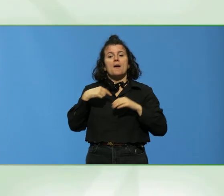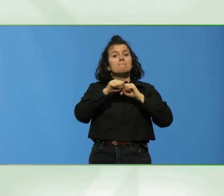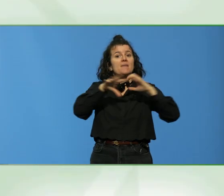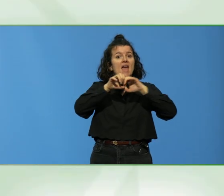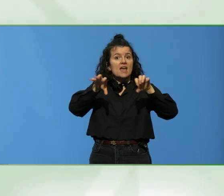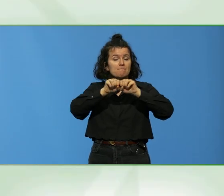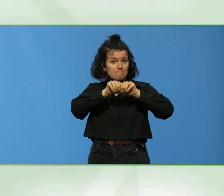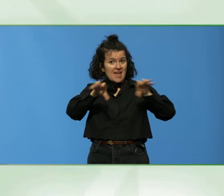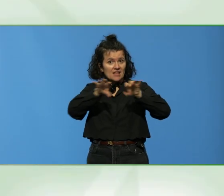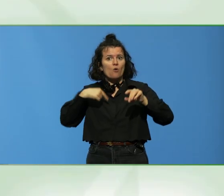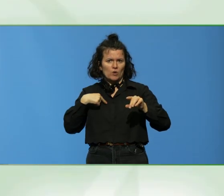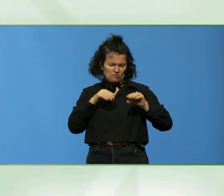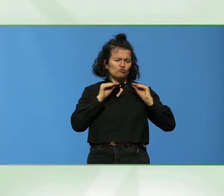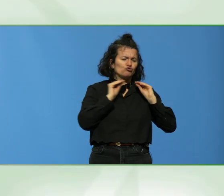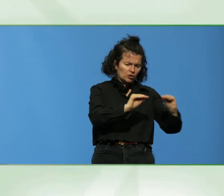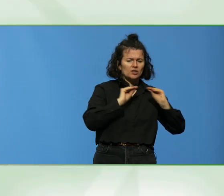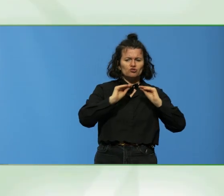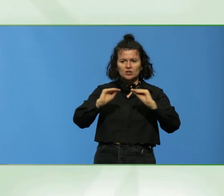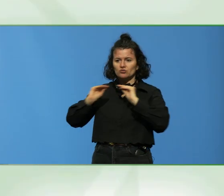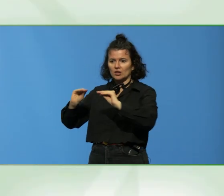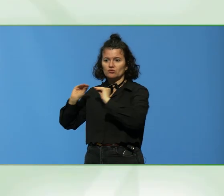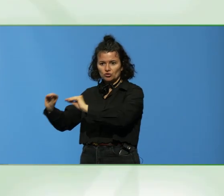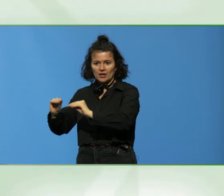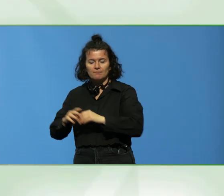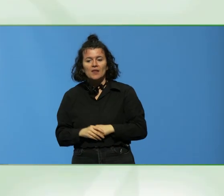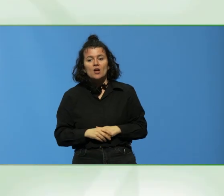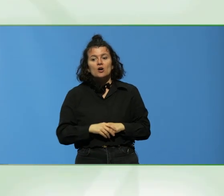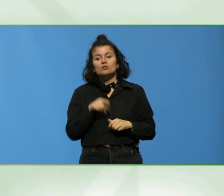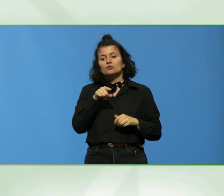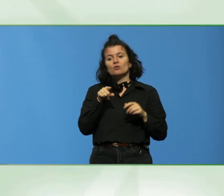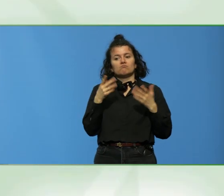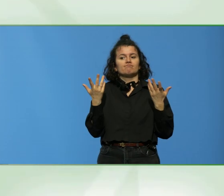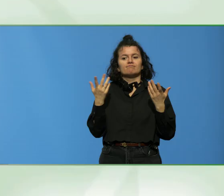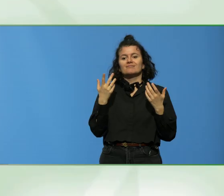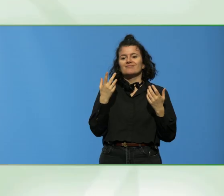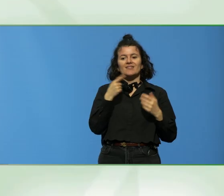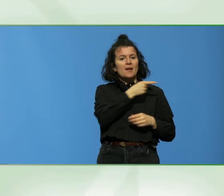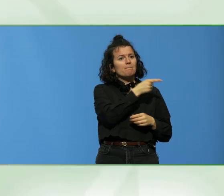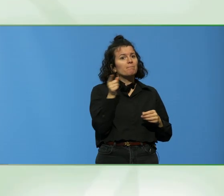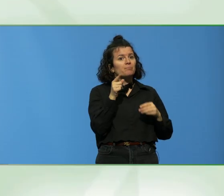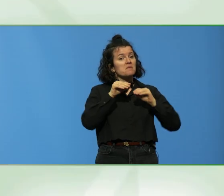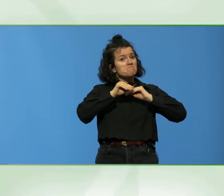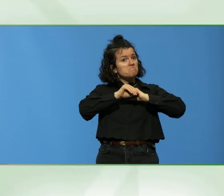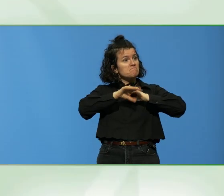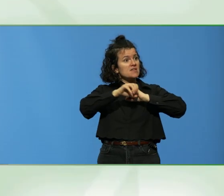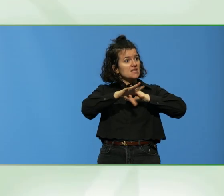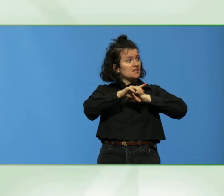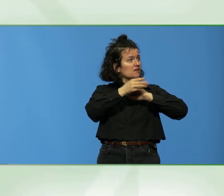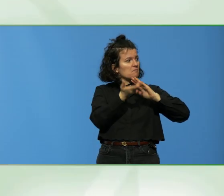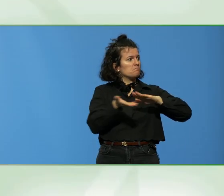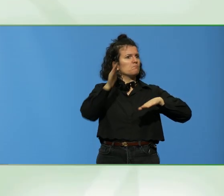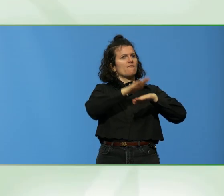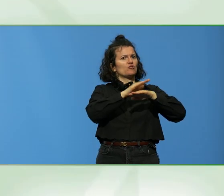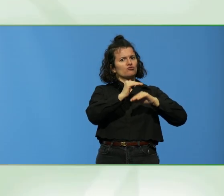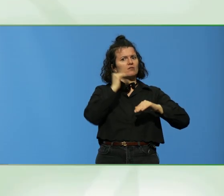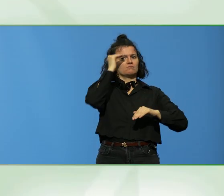the content and stop on one another subject, and that means what media professionals, we are interested and we need to discuss certain aspects.